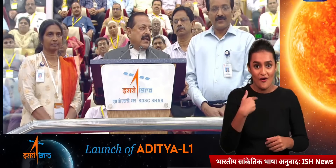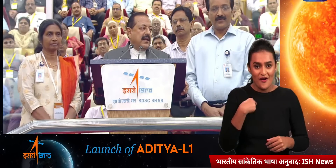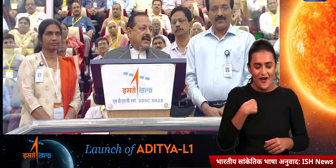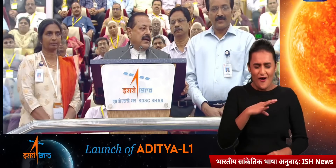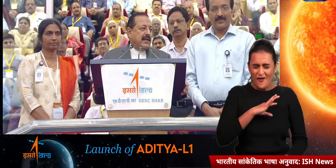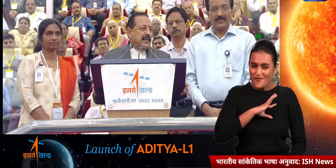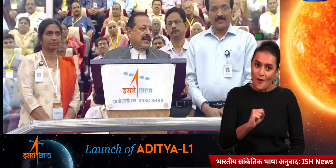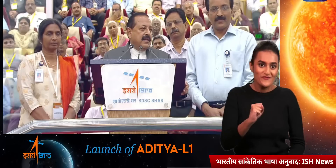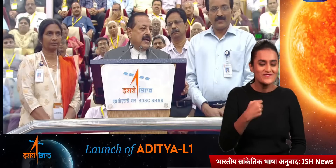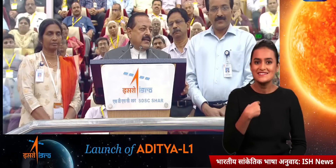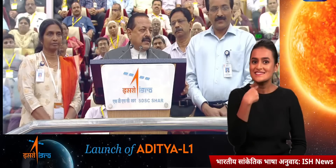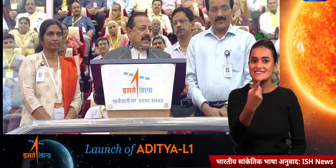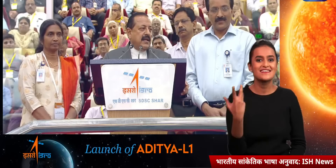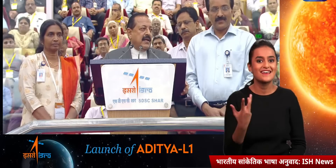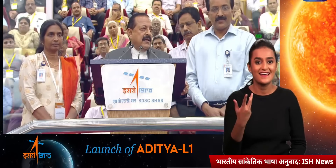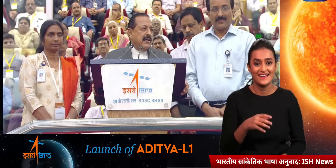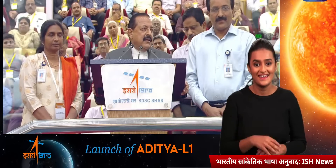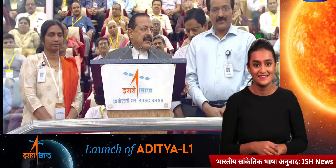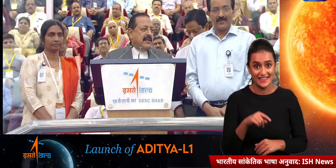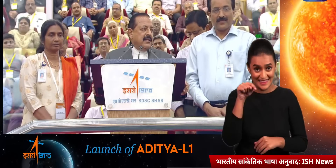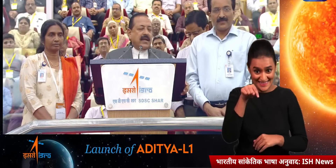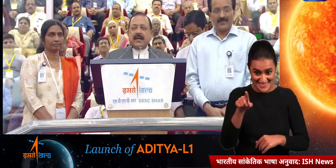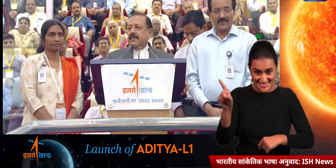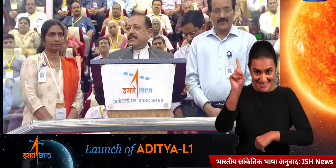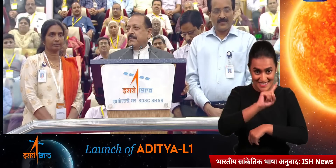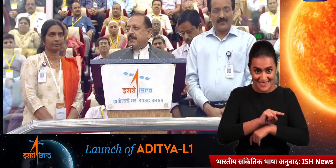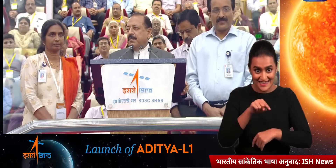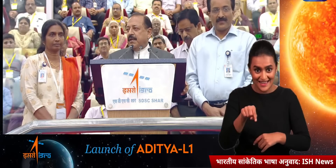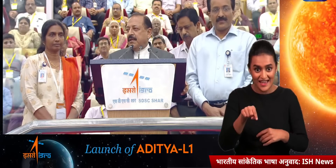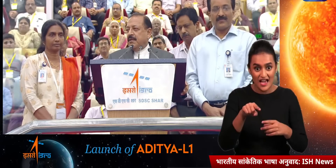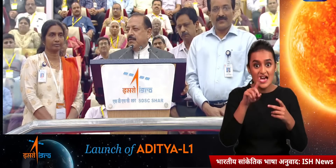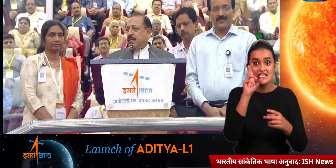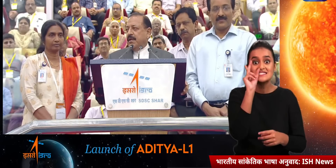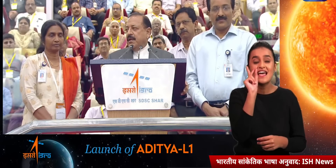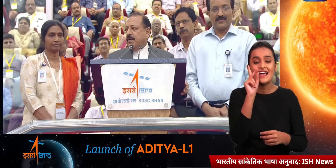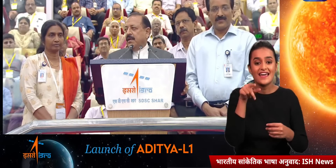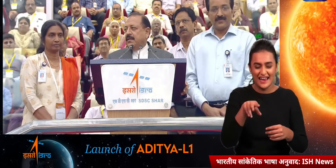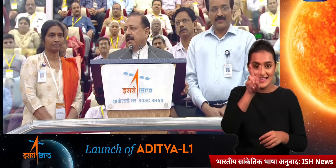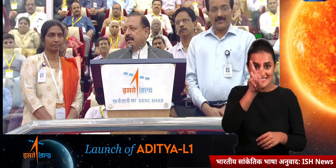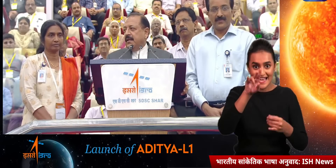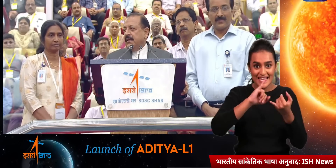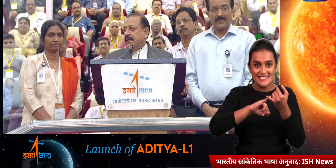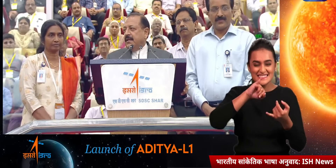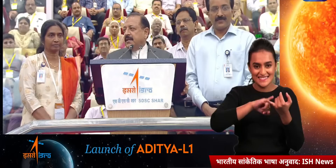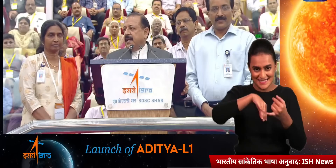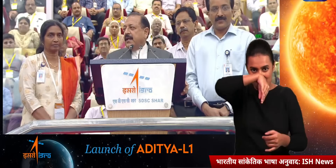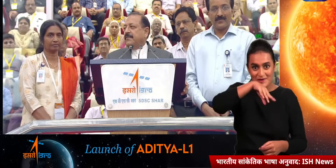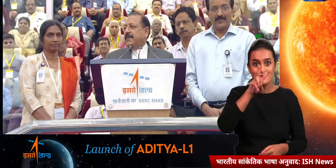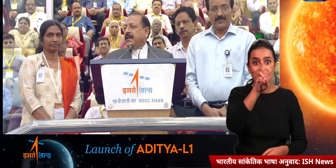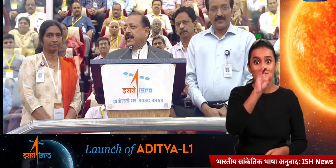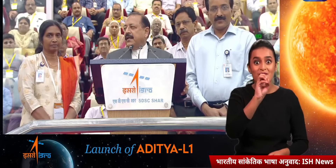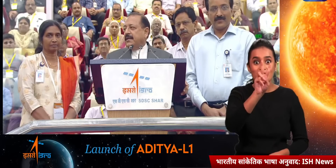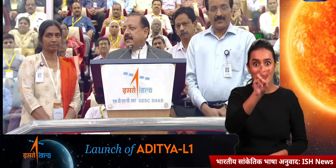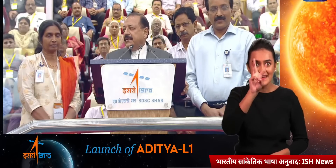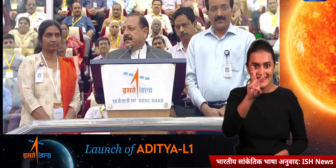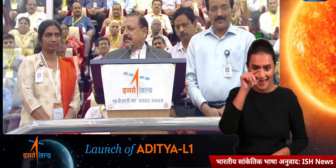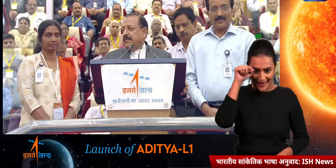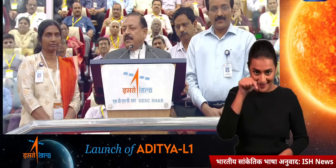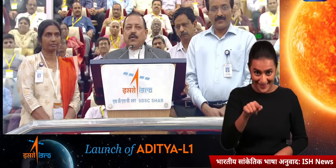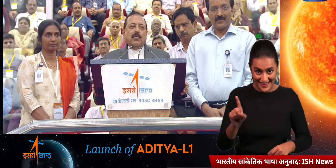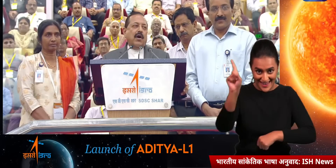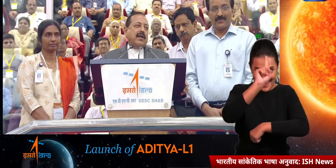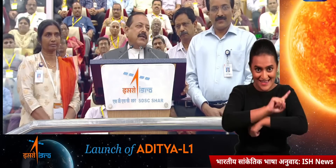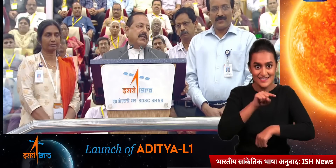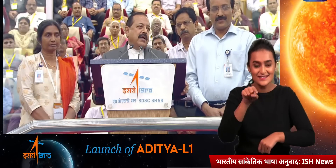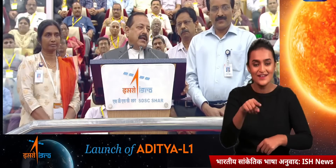say that this day, the 2nd of September 2023, is a day of reckoning when